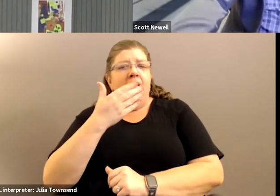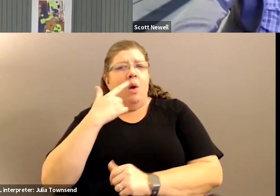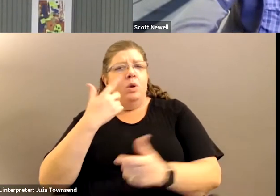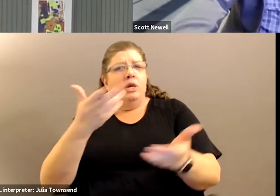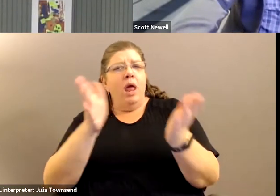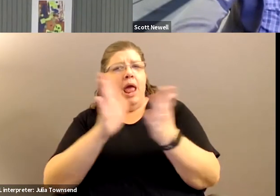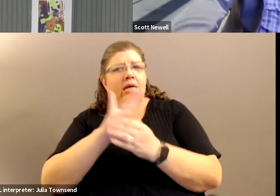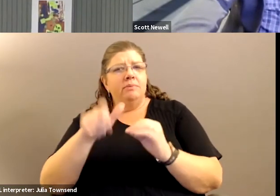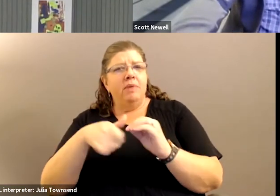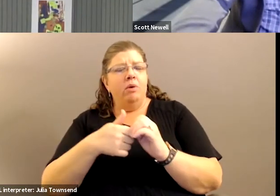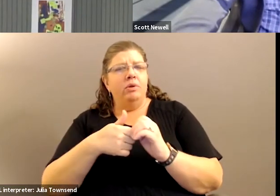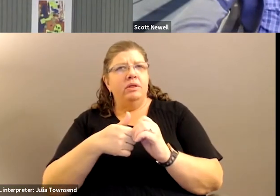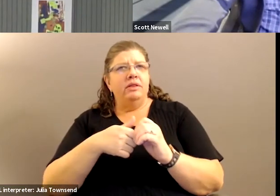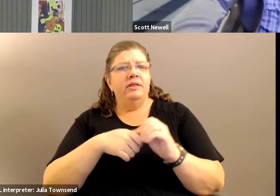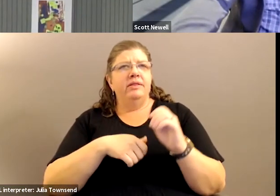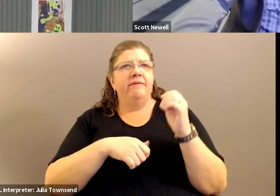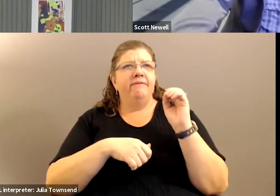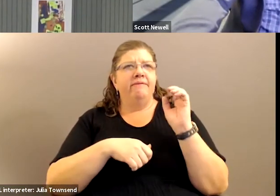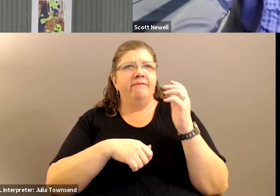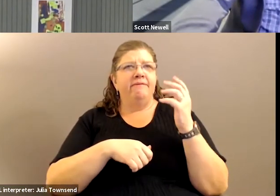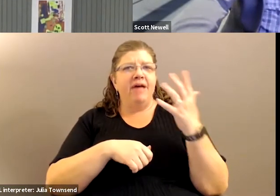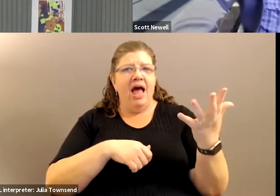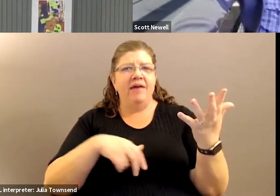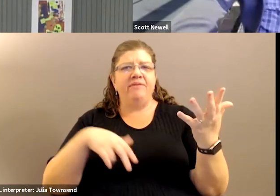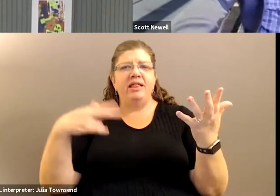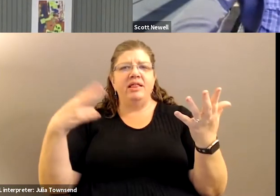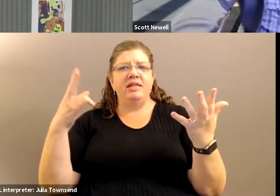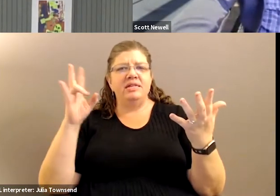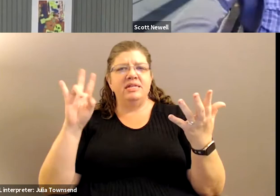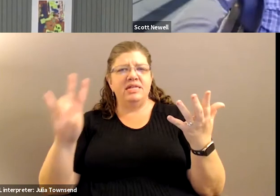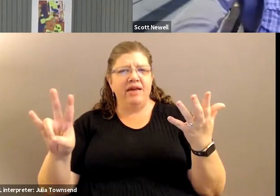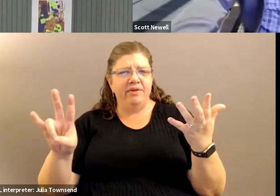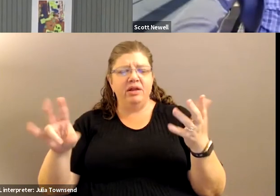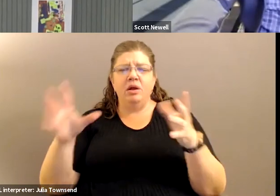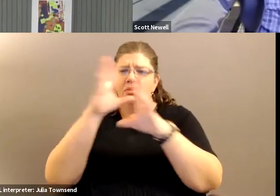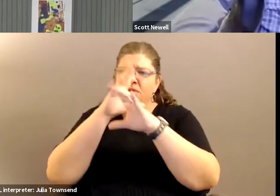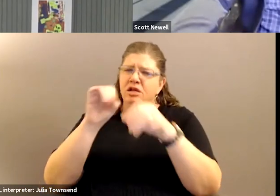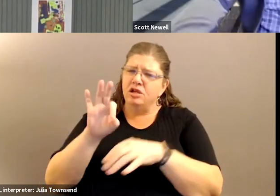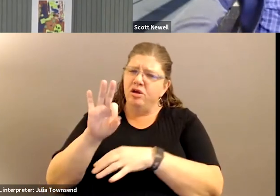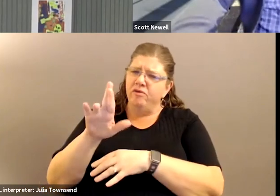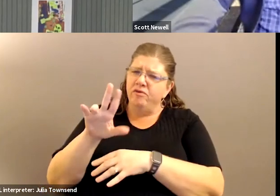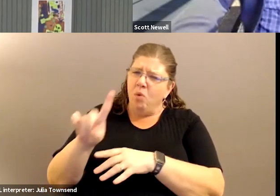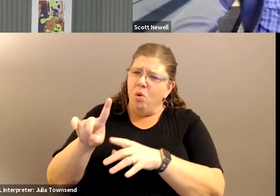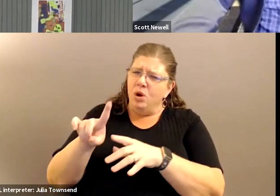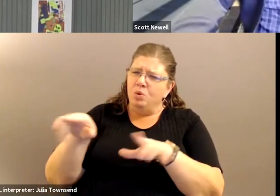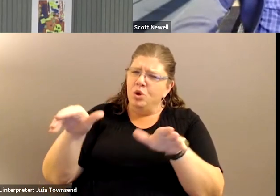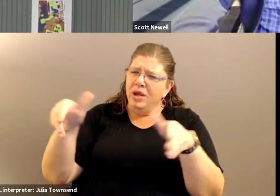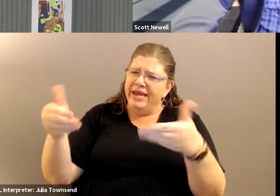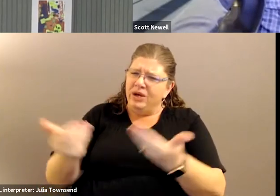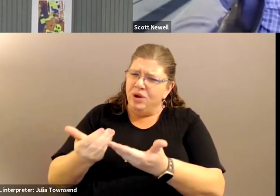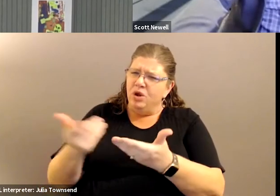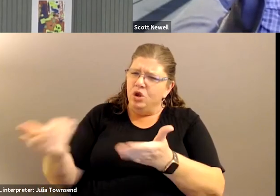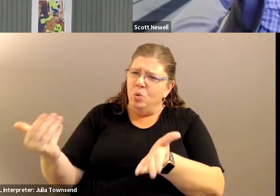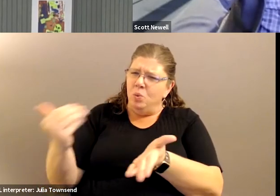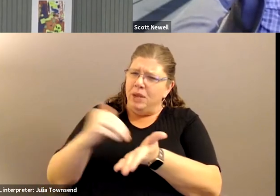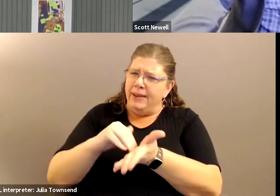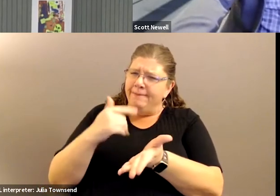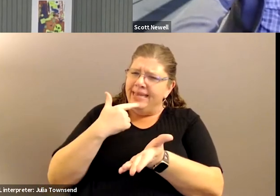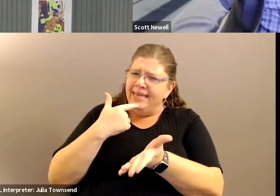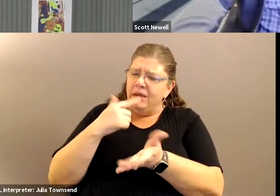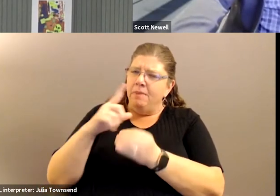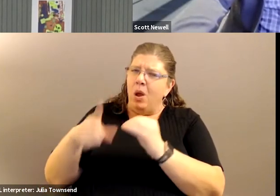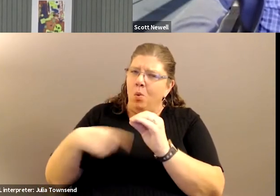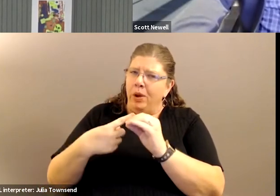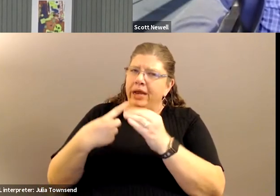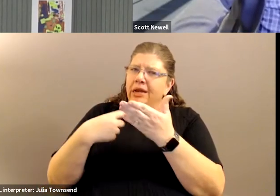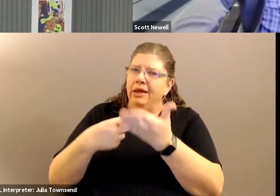the five and seven and uh president ford could you repeat what you said at the beginning of this to introduce it um about when we will talk